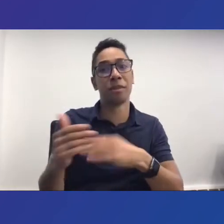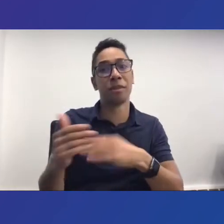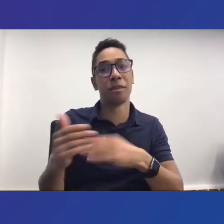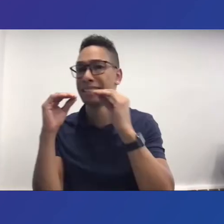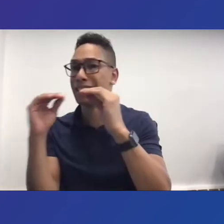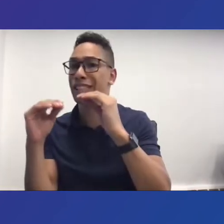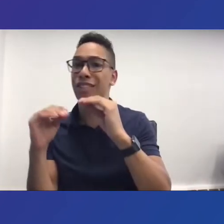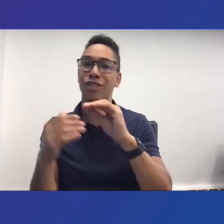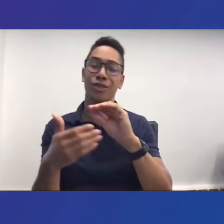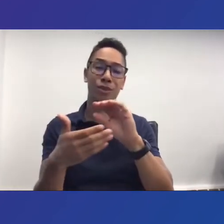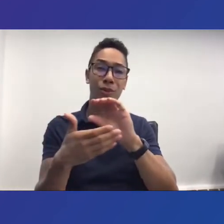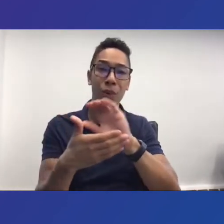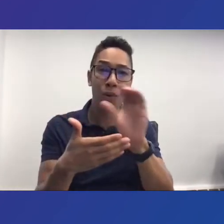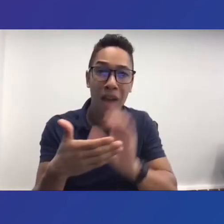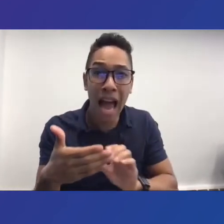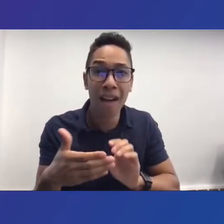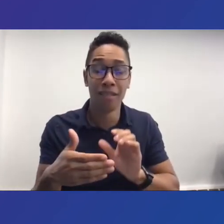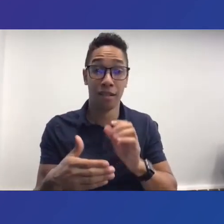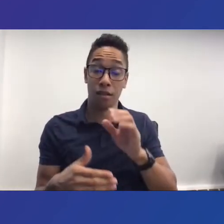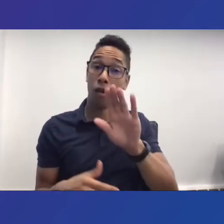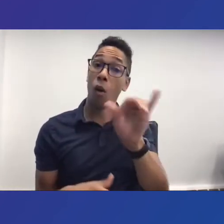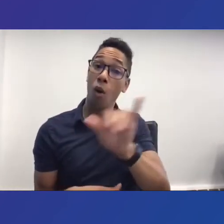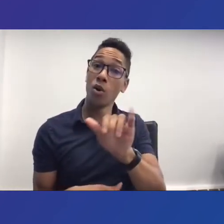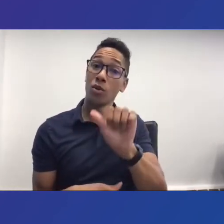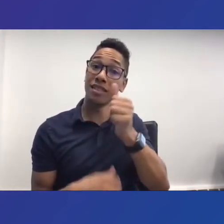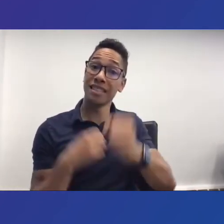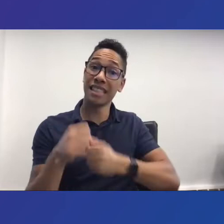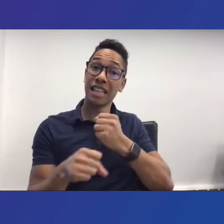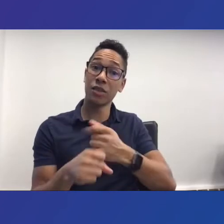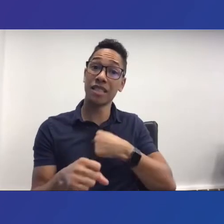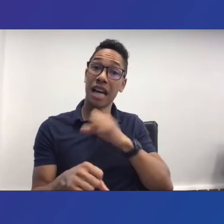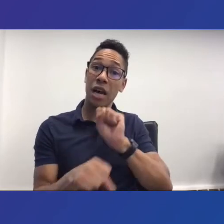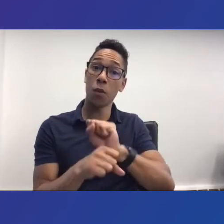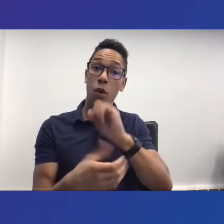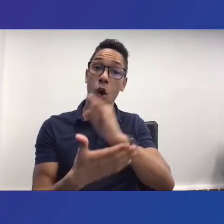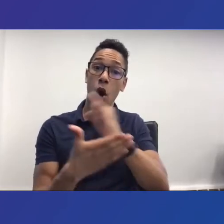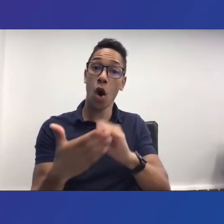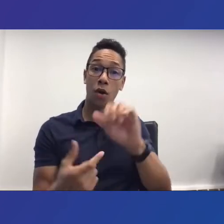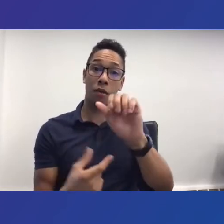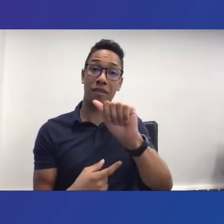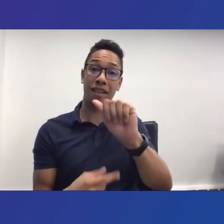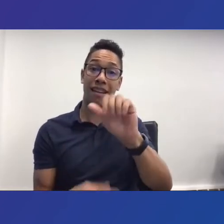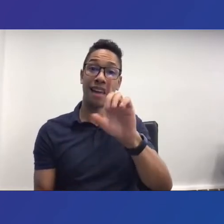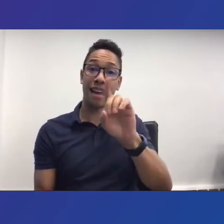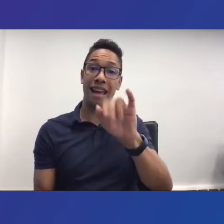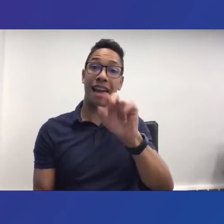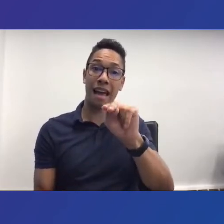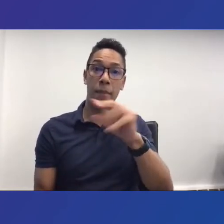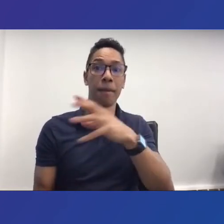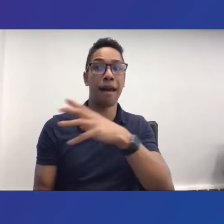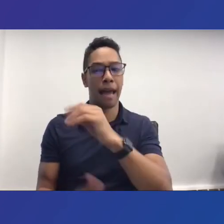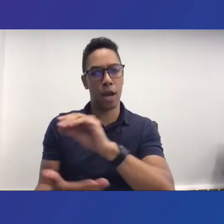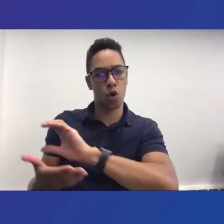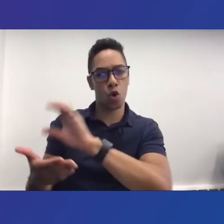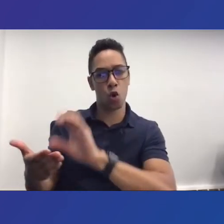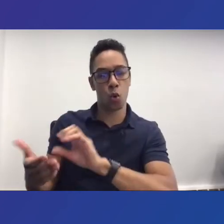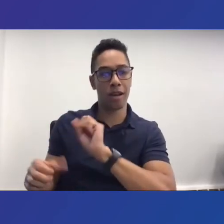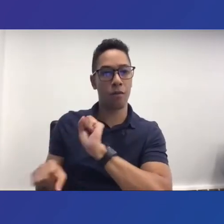choreographing. Even my, you know, for 10 years, I worked as an arts administrator by day and then performed and choreographed on the side.